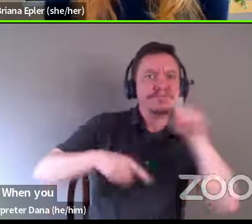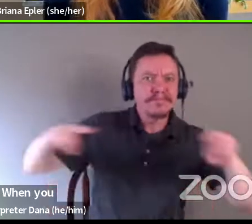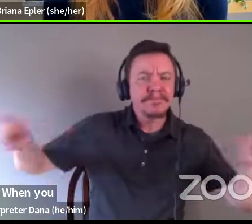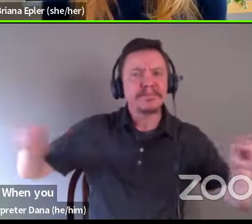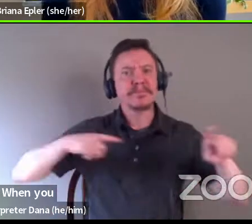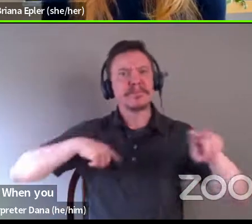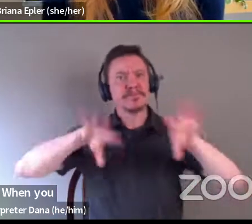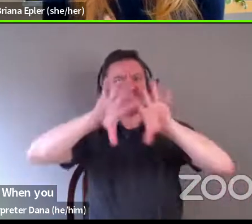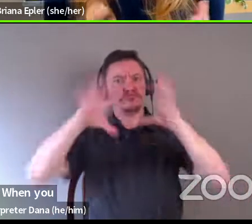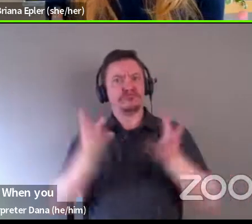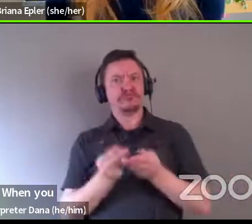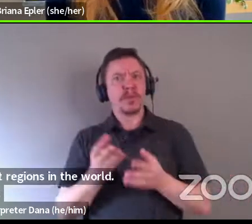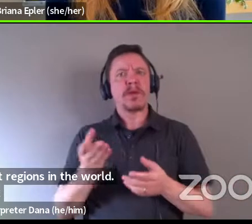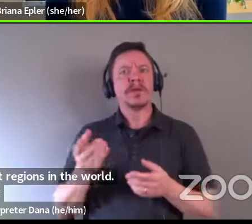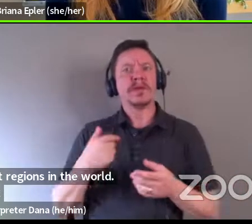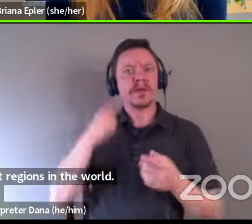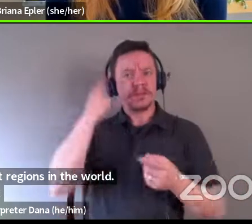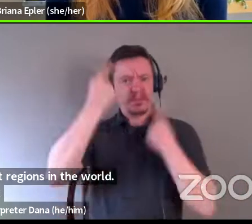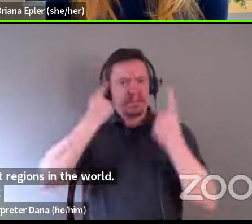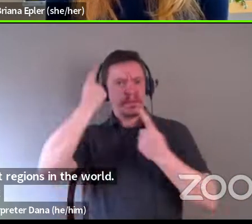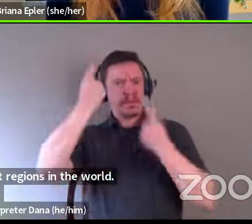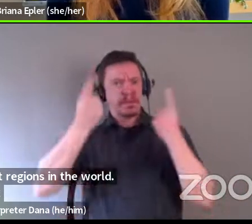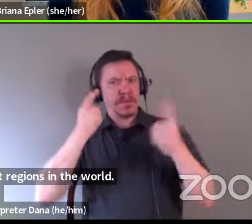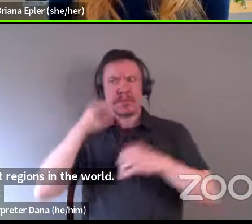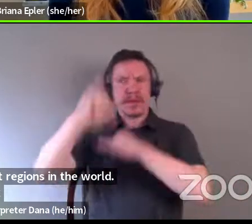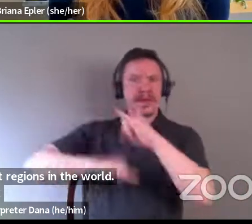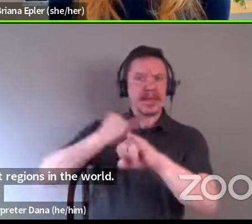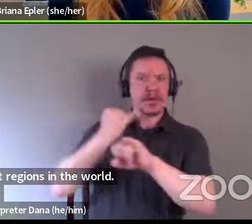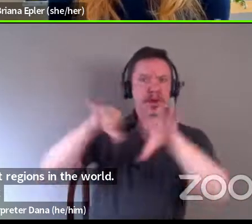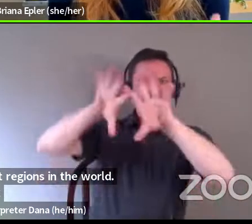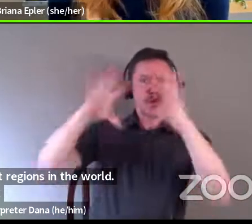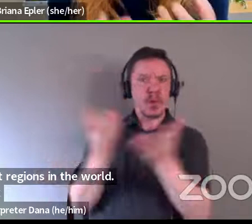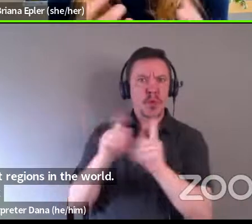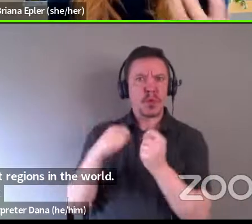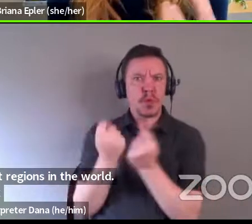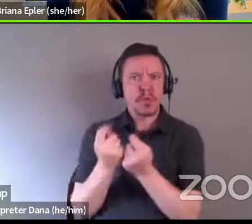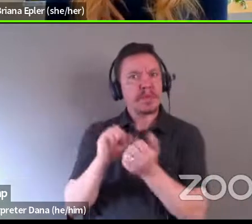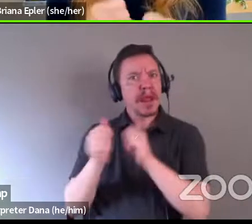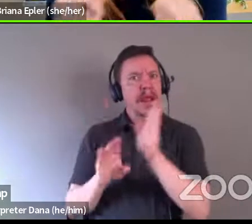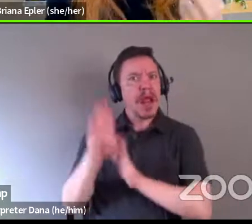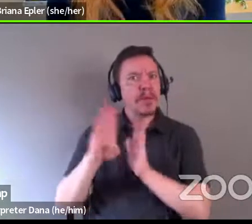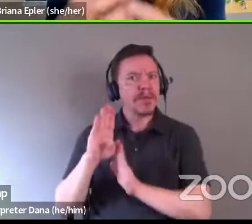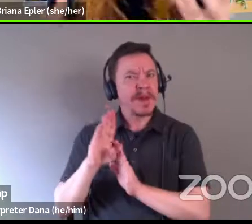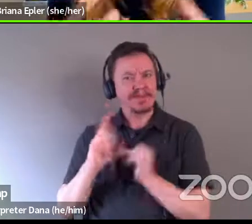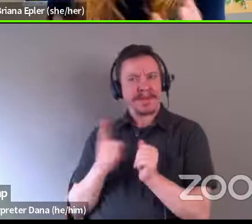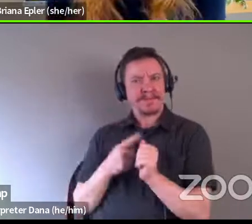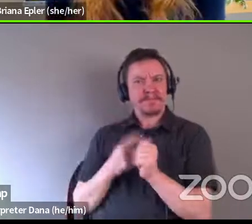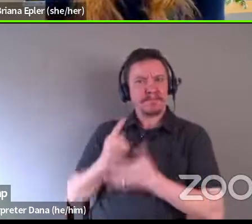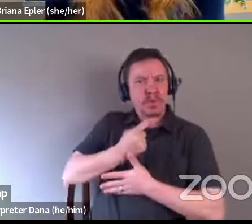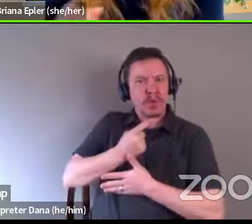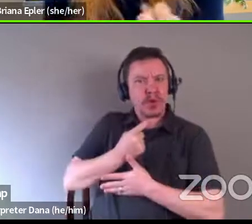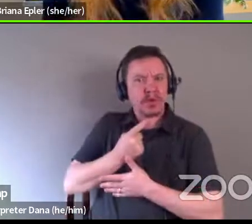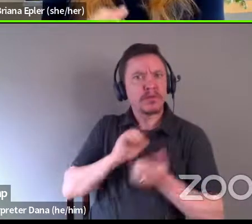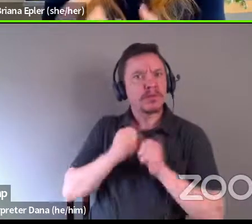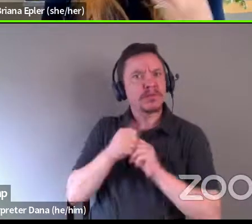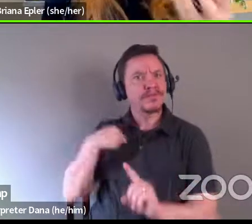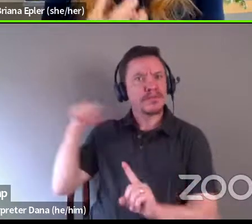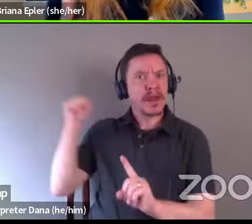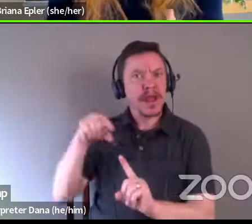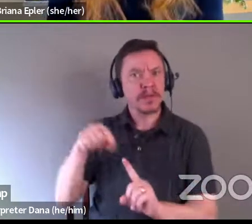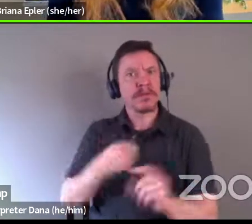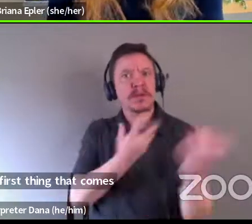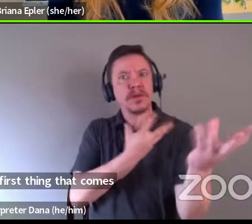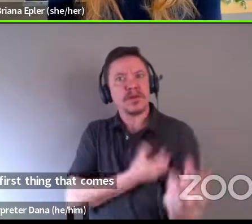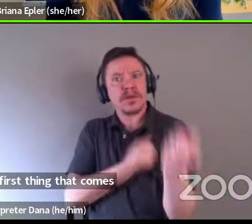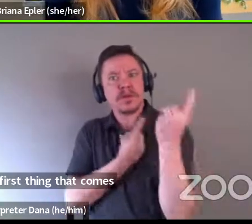building empathy across global teams, what's the first thing that comes to mind? What do you think about, and how do we activate our empathy and